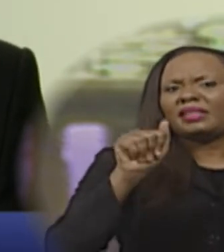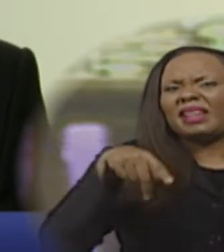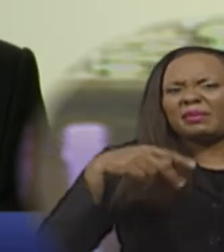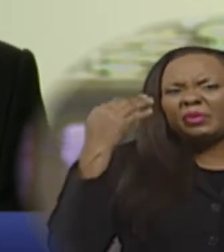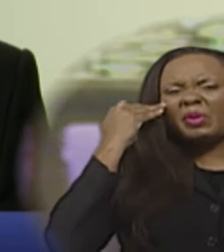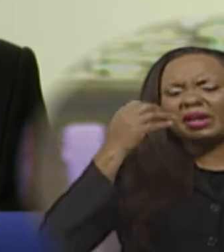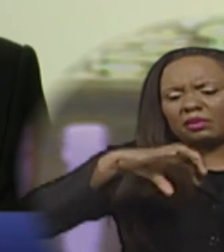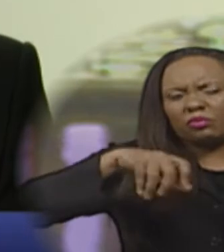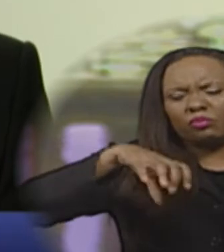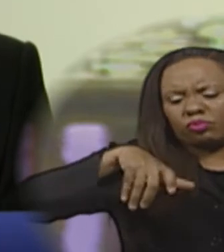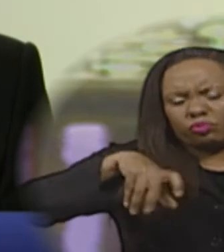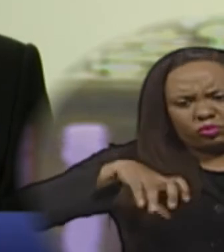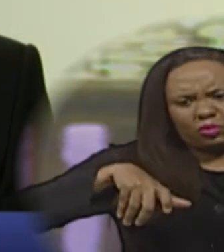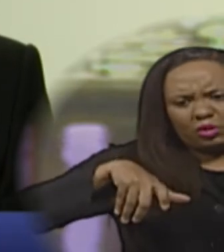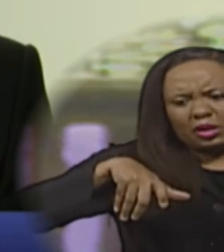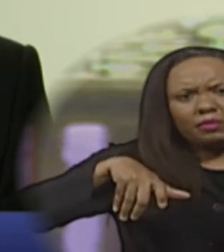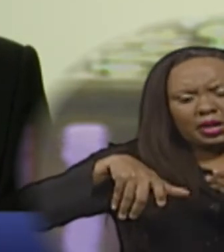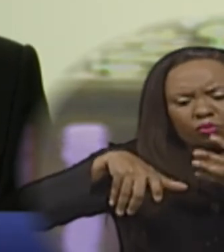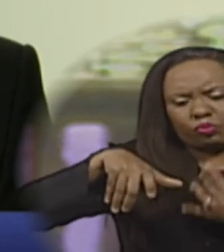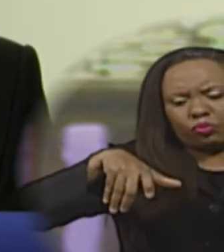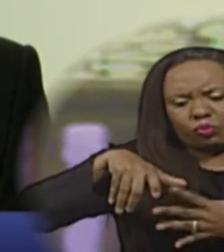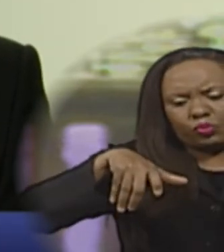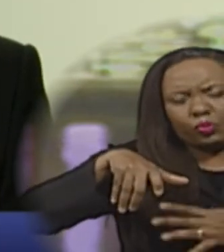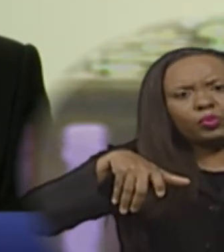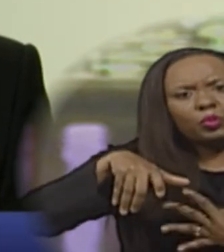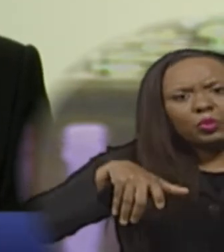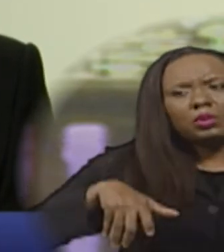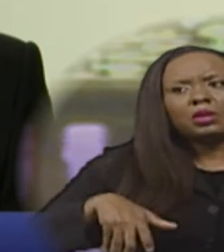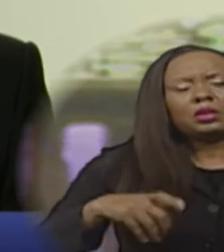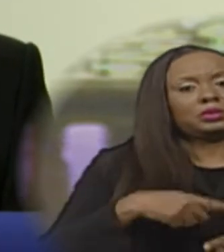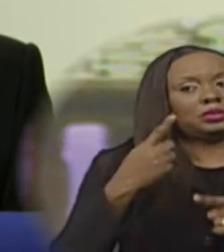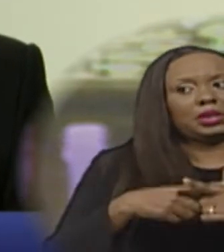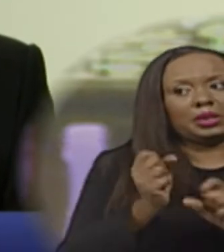at all any, runs off. Then you have to sanitize it. You either do it by direct flame,